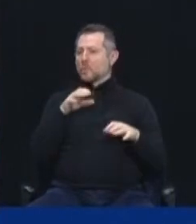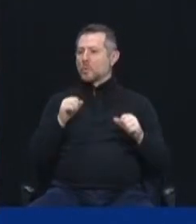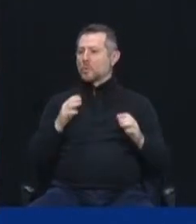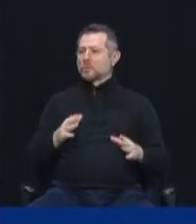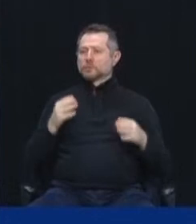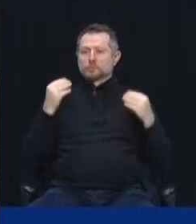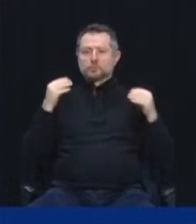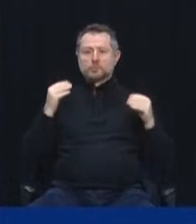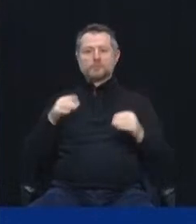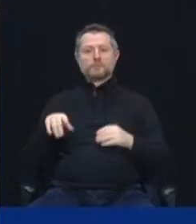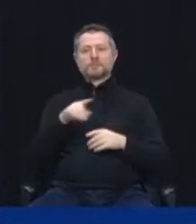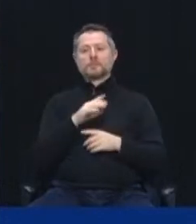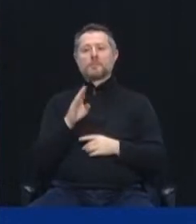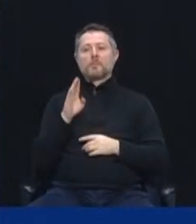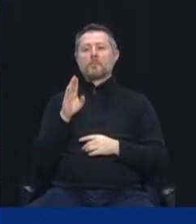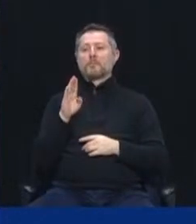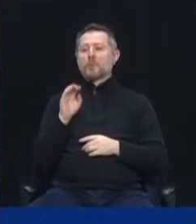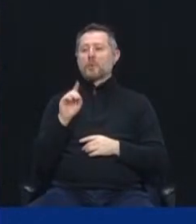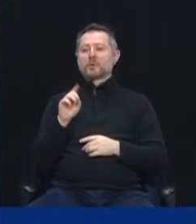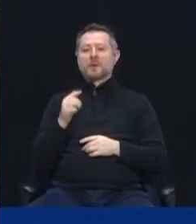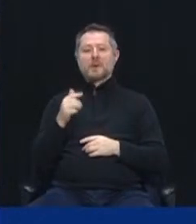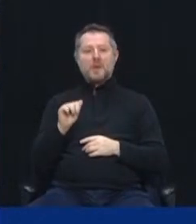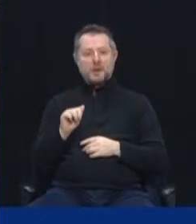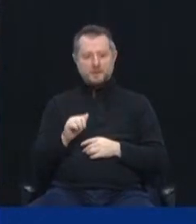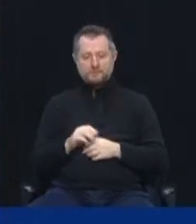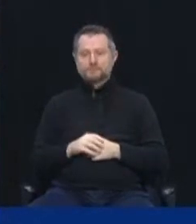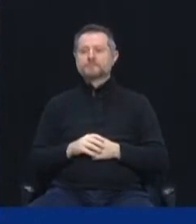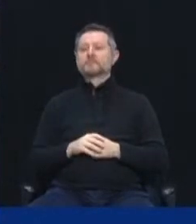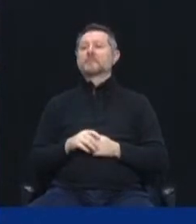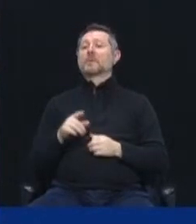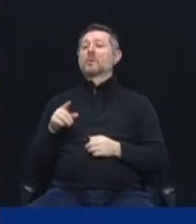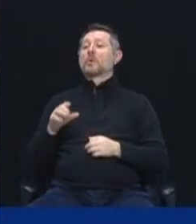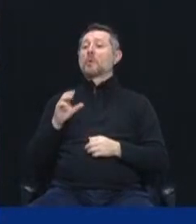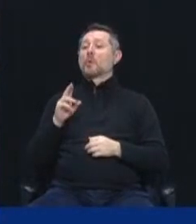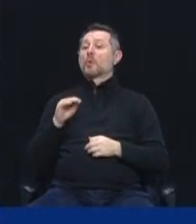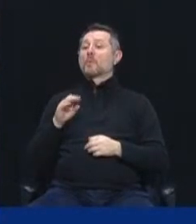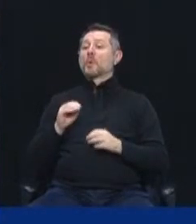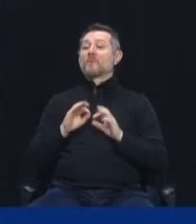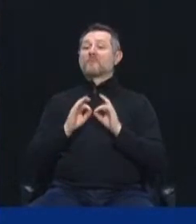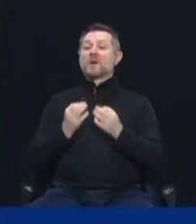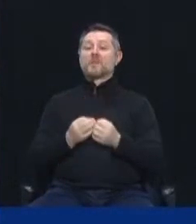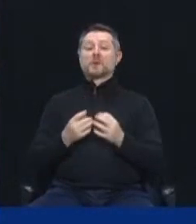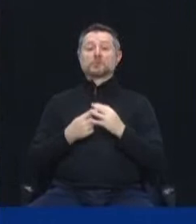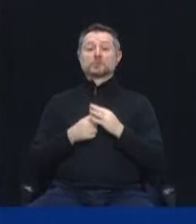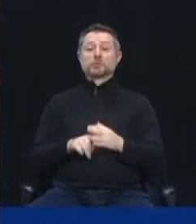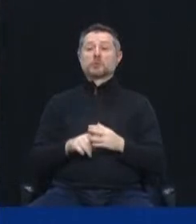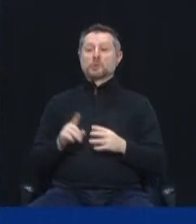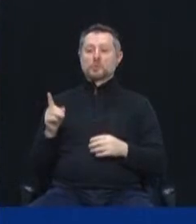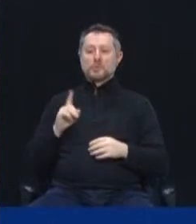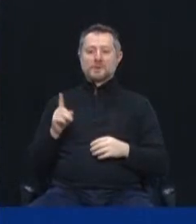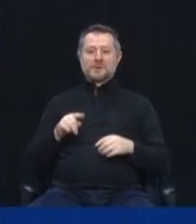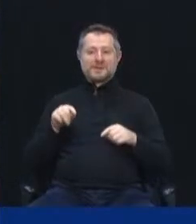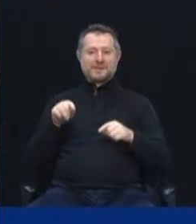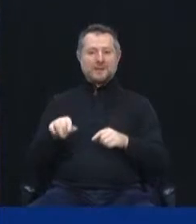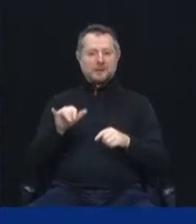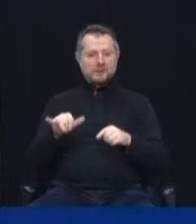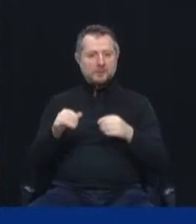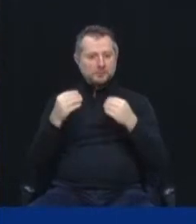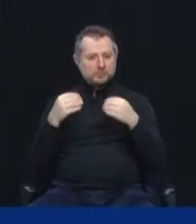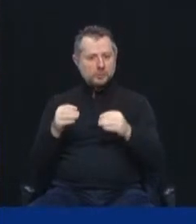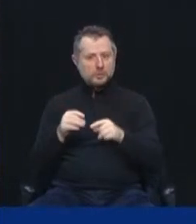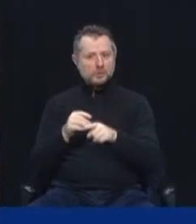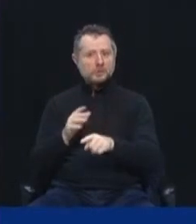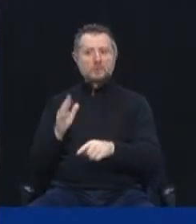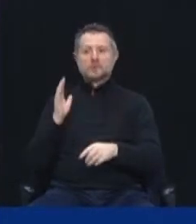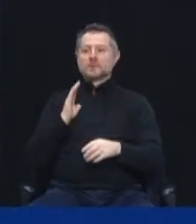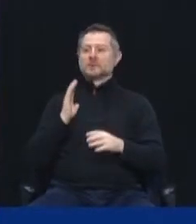The Cuomo family was started in a bodega before we really called them